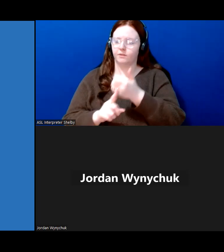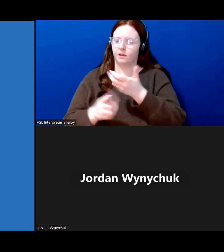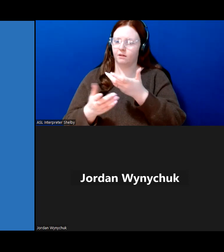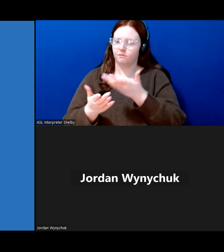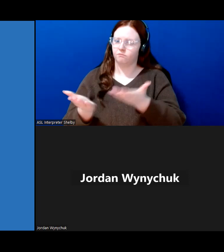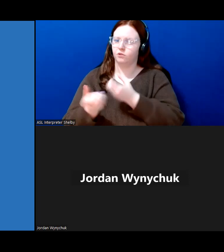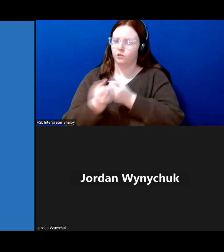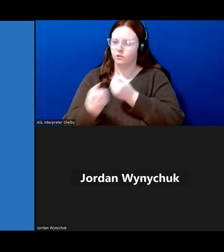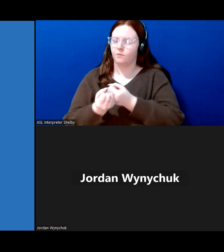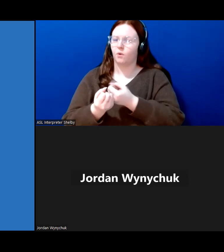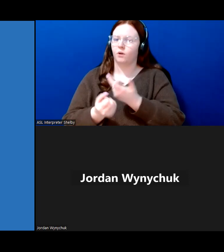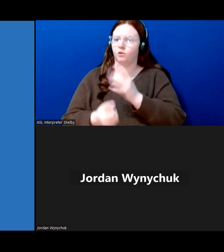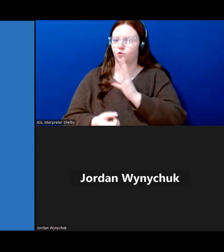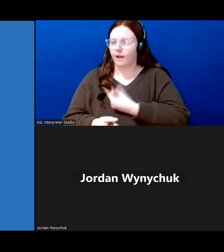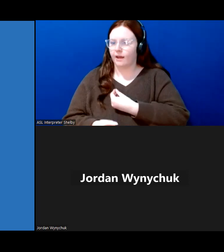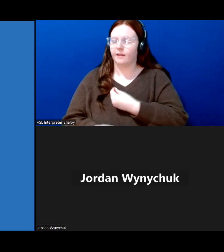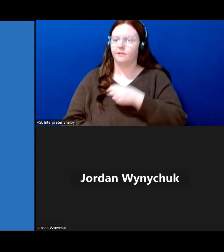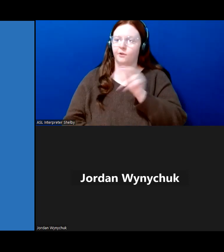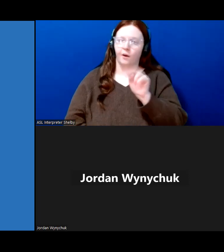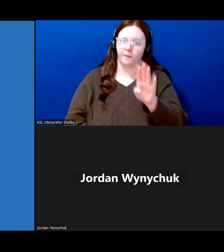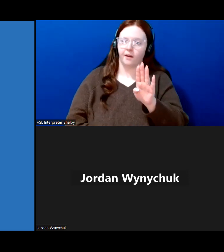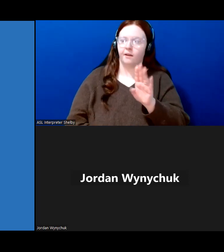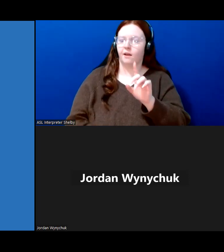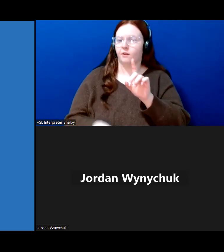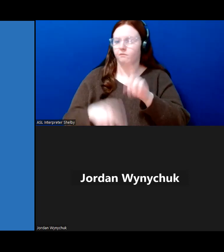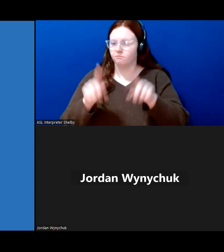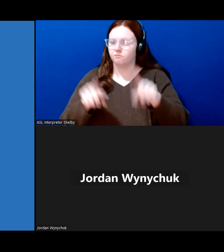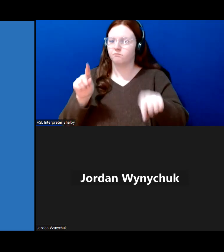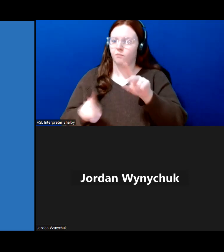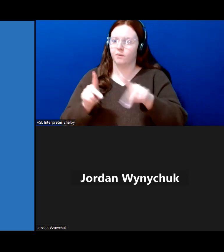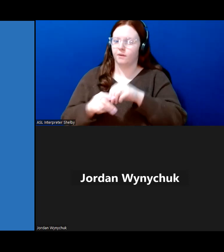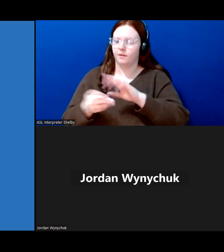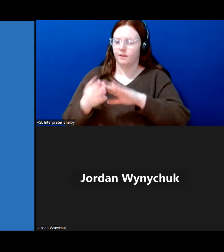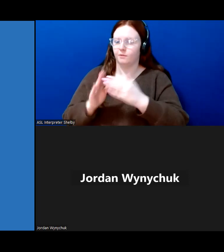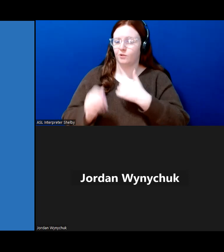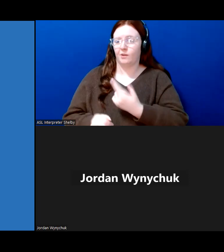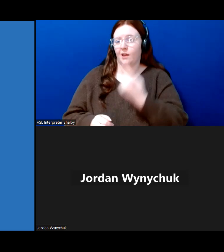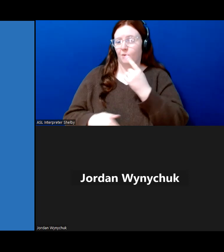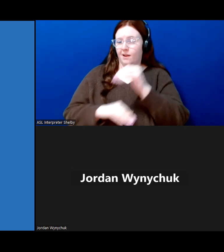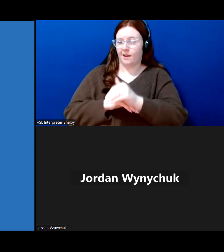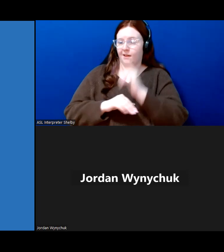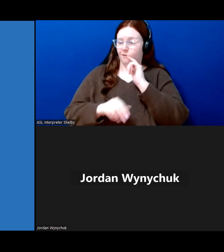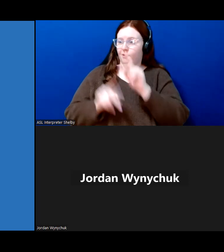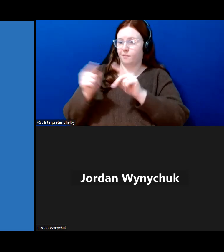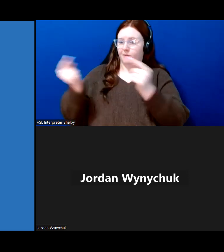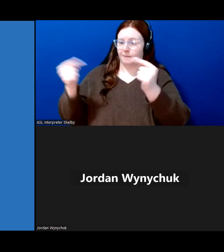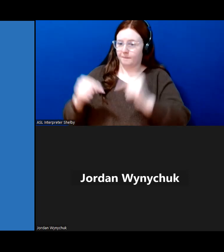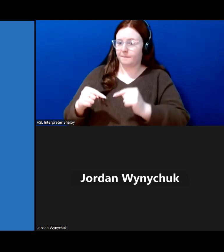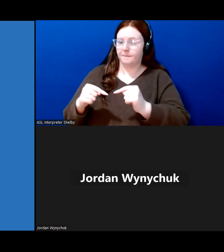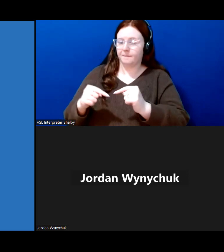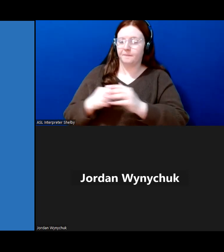and gender diverse folks in our community. So we were able to have a night just for that community for folks to come by. And we